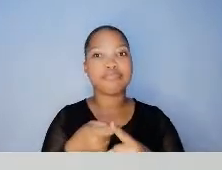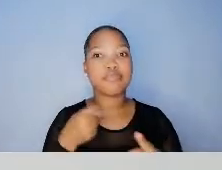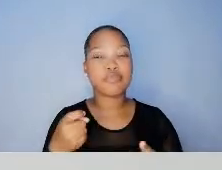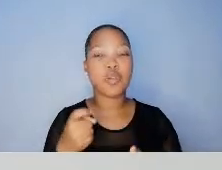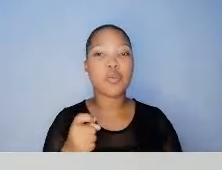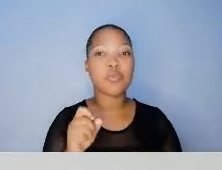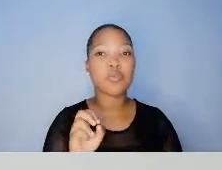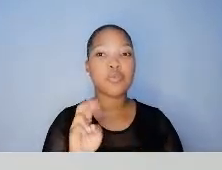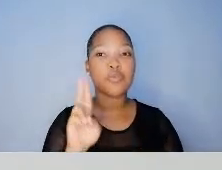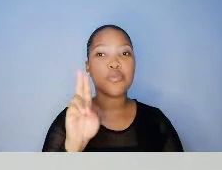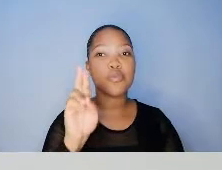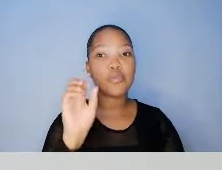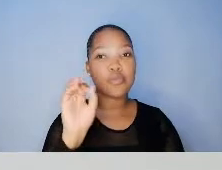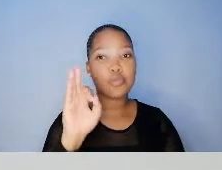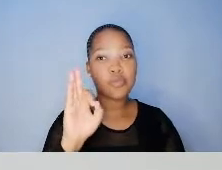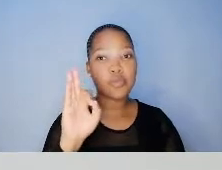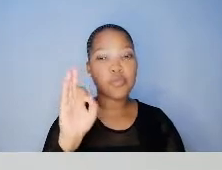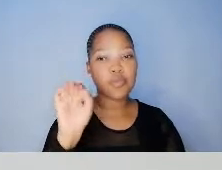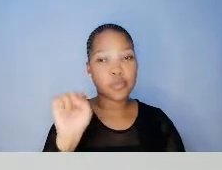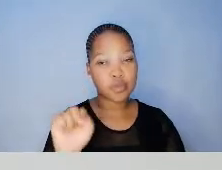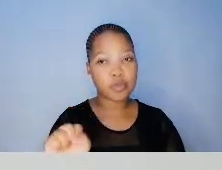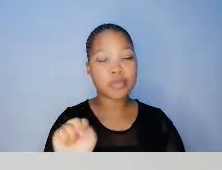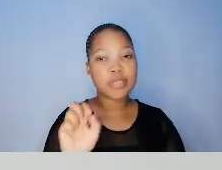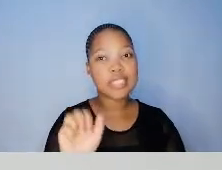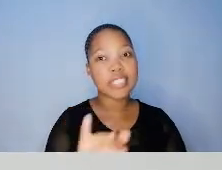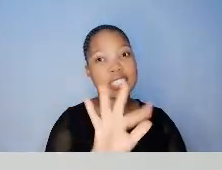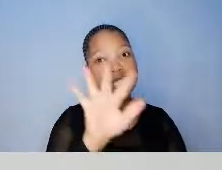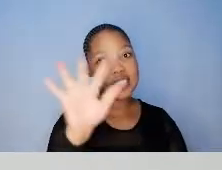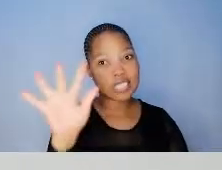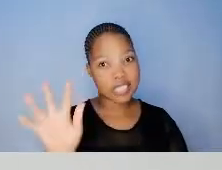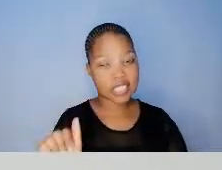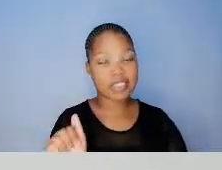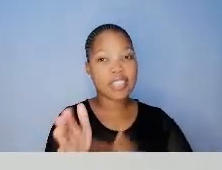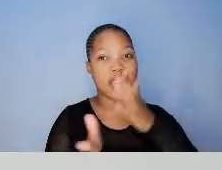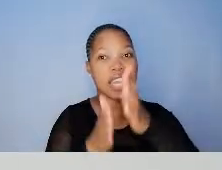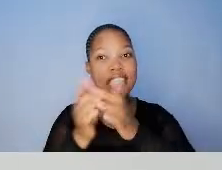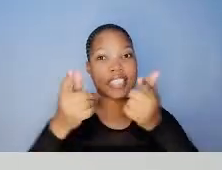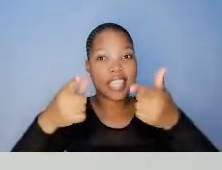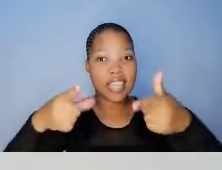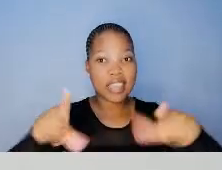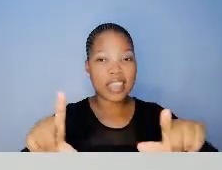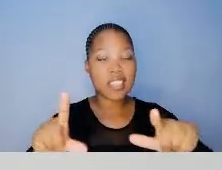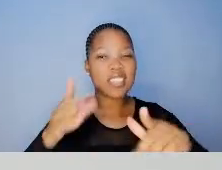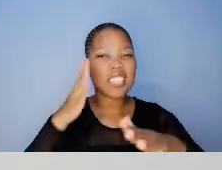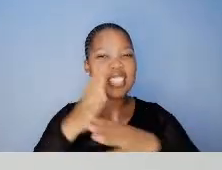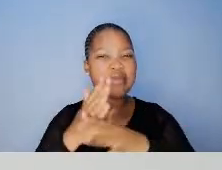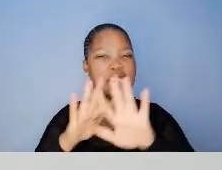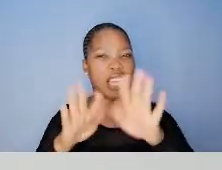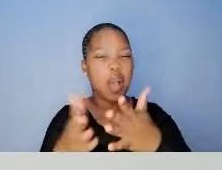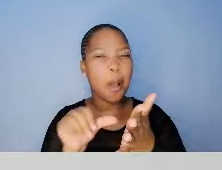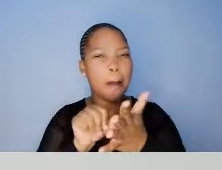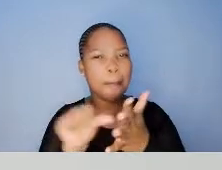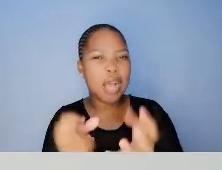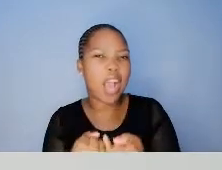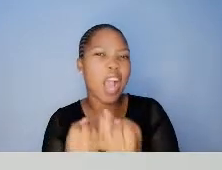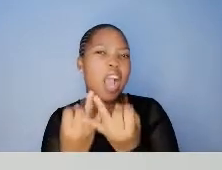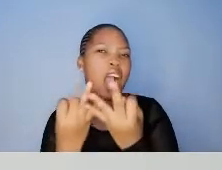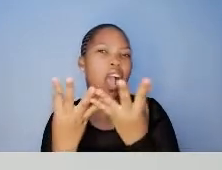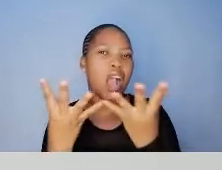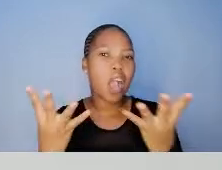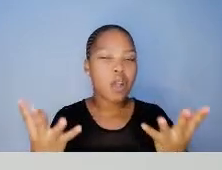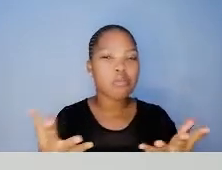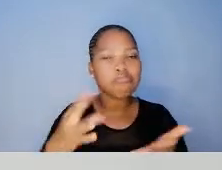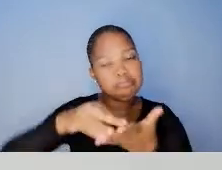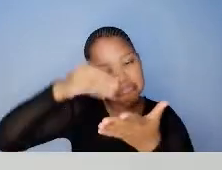from the University of the Freestate, South African Sign Language. How my journey was, how much I paid, how